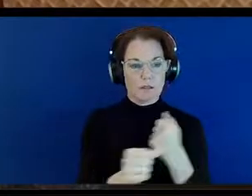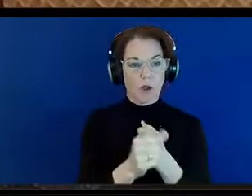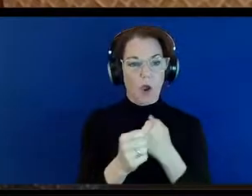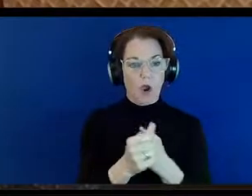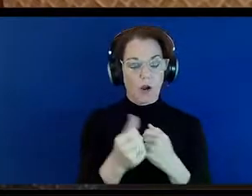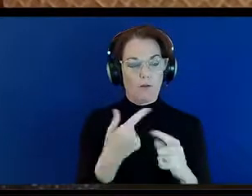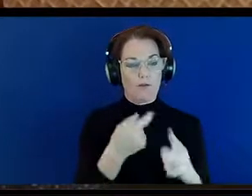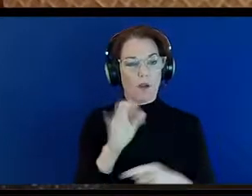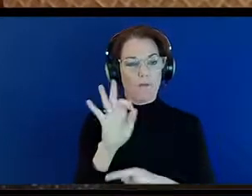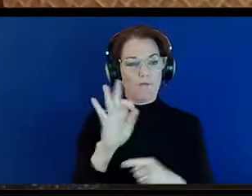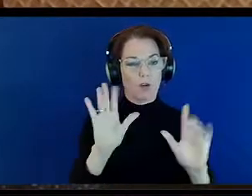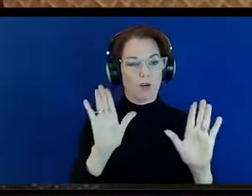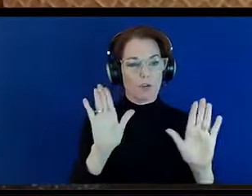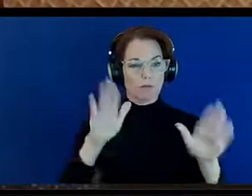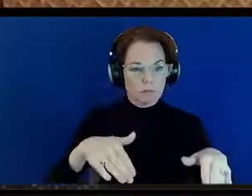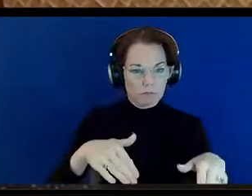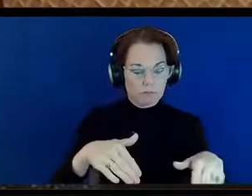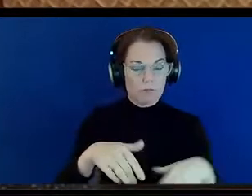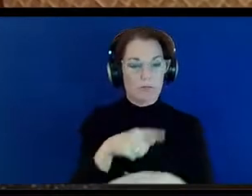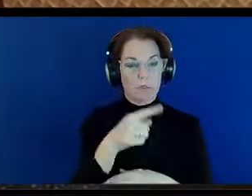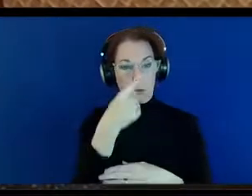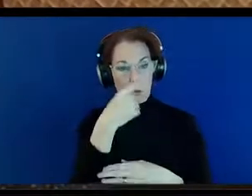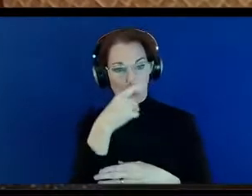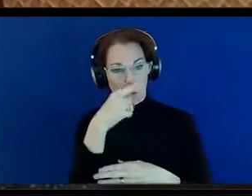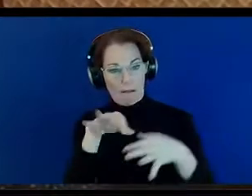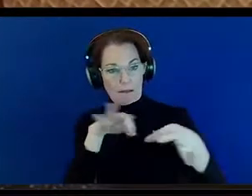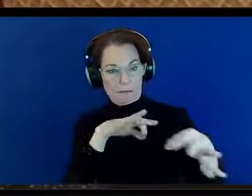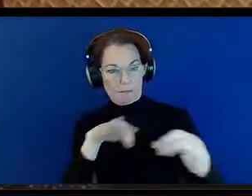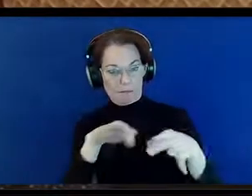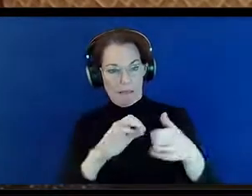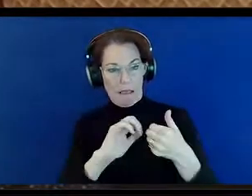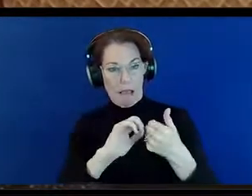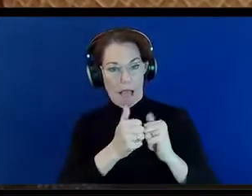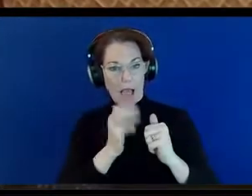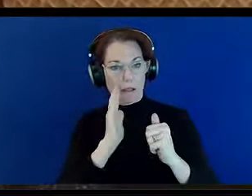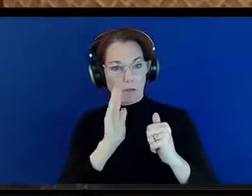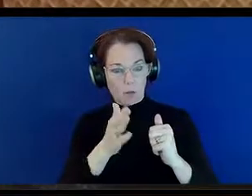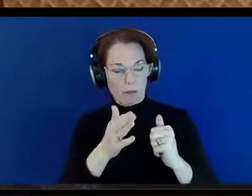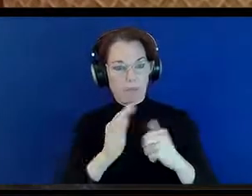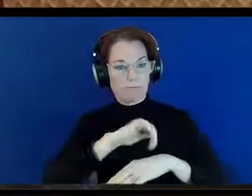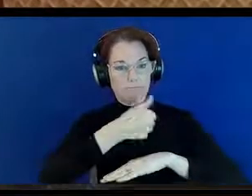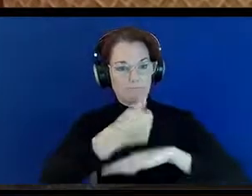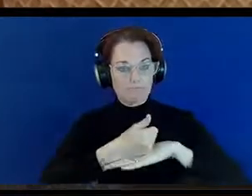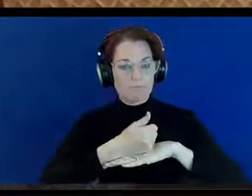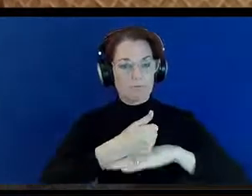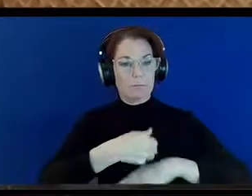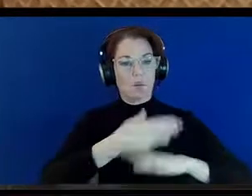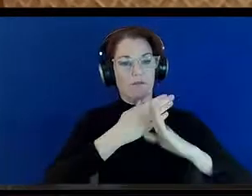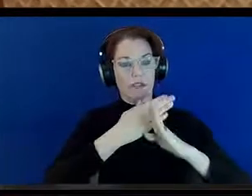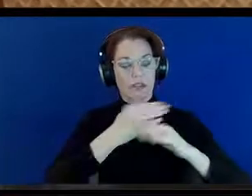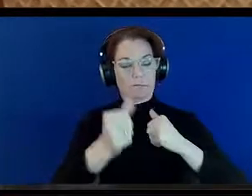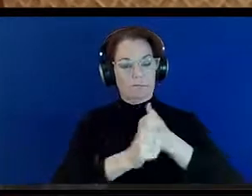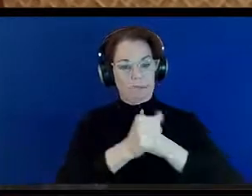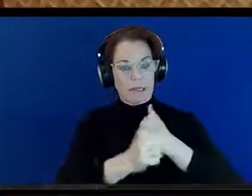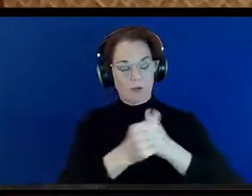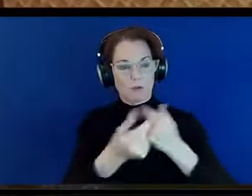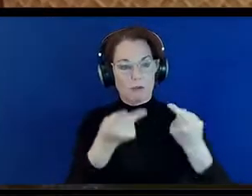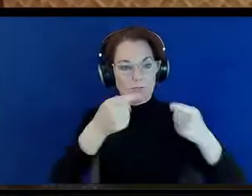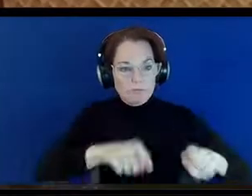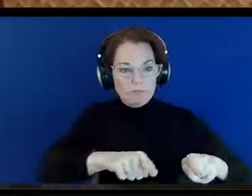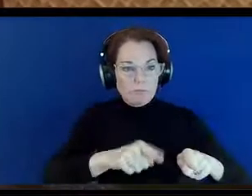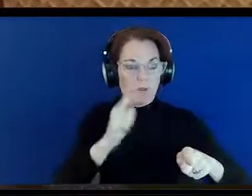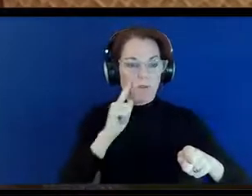please describe the standards this legislation would set to stabilize furniture and how it would help prevent dangerous incidences